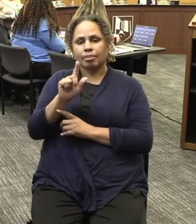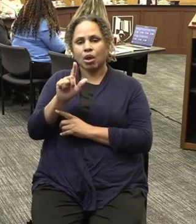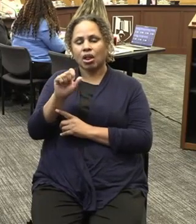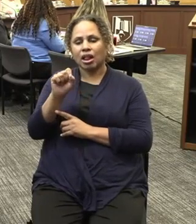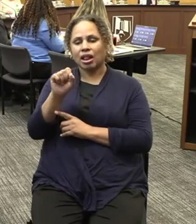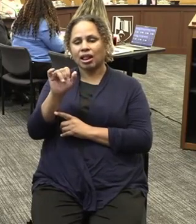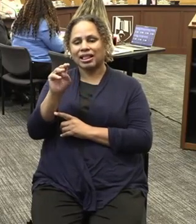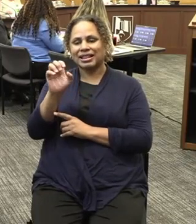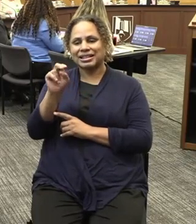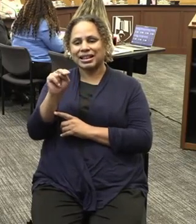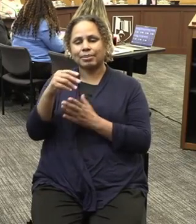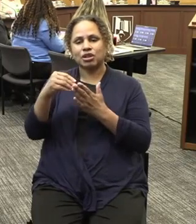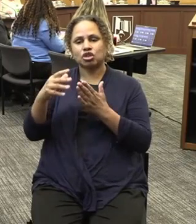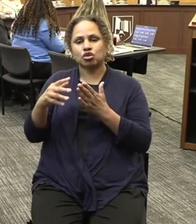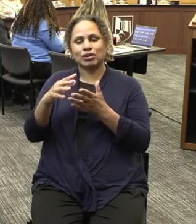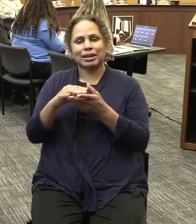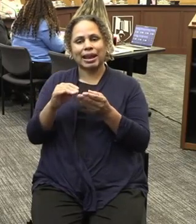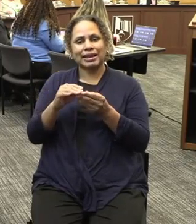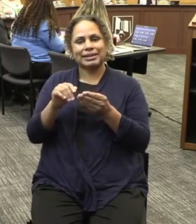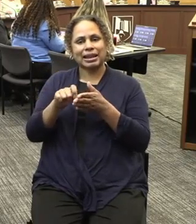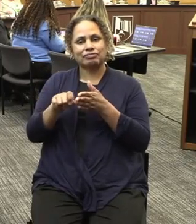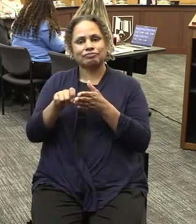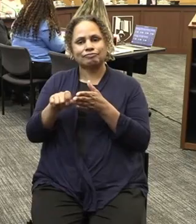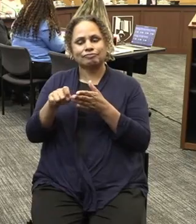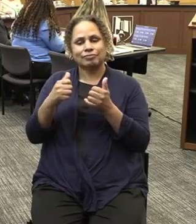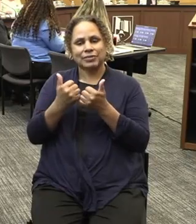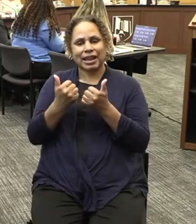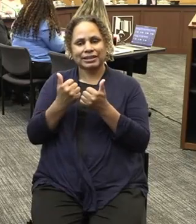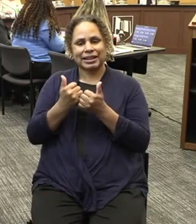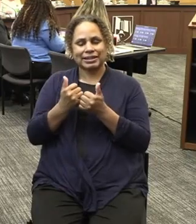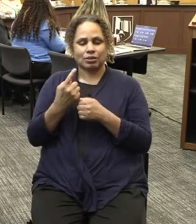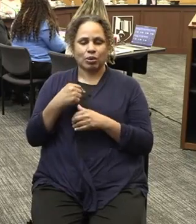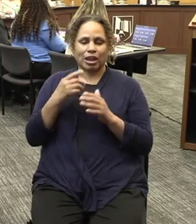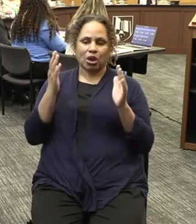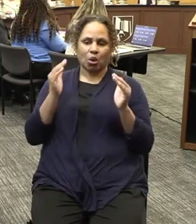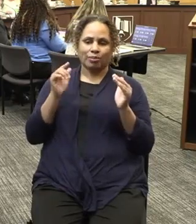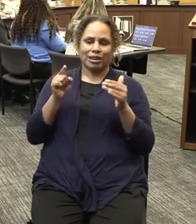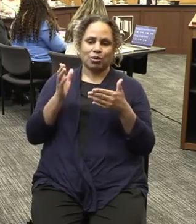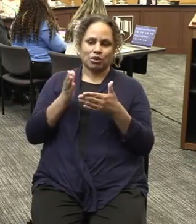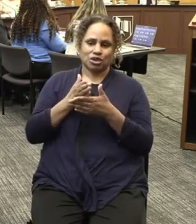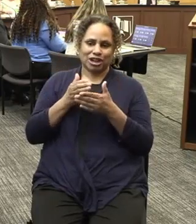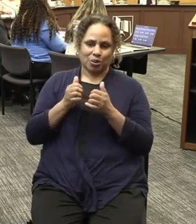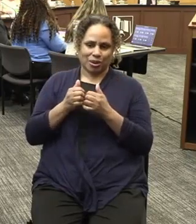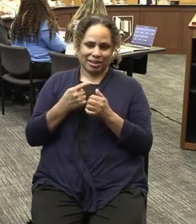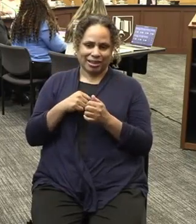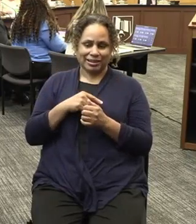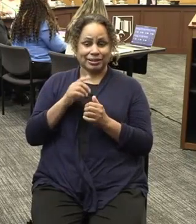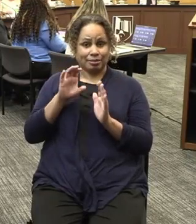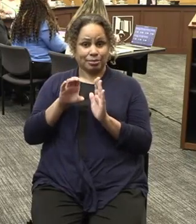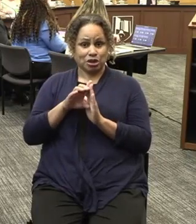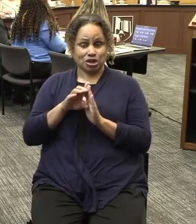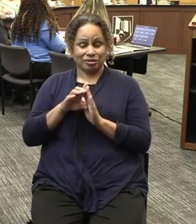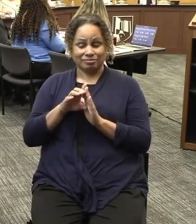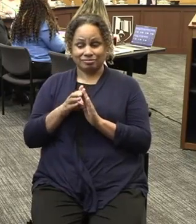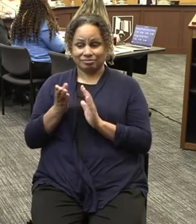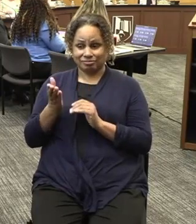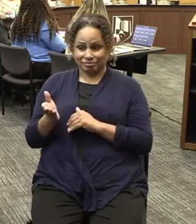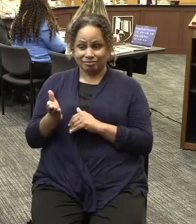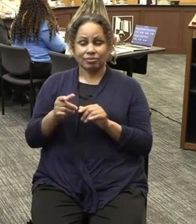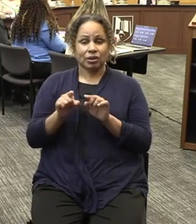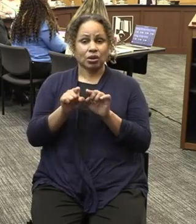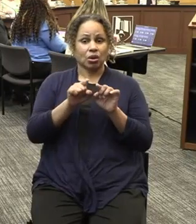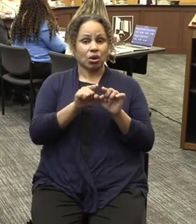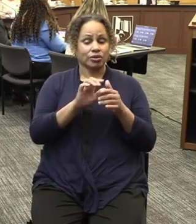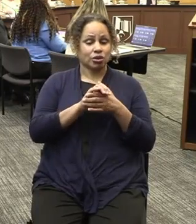So we hope that maybe he will want to share that with us. We have a picture of that. And then also